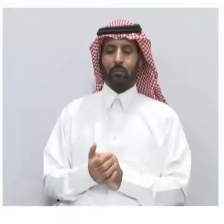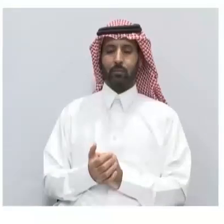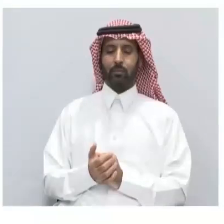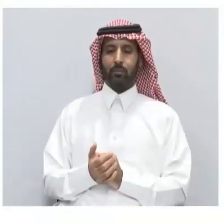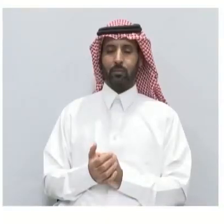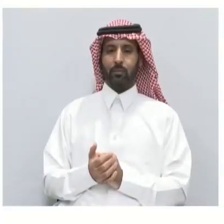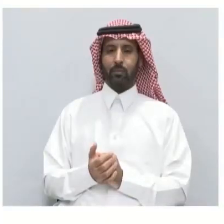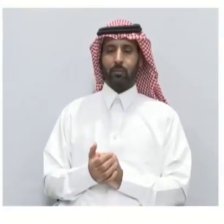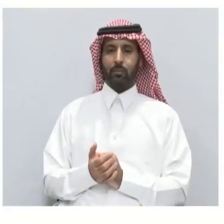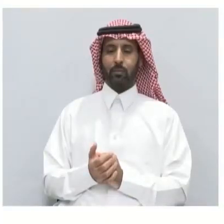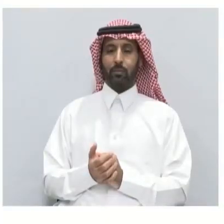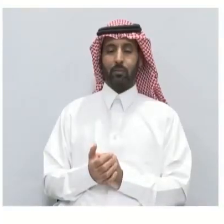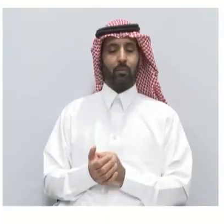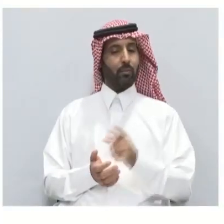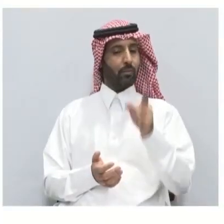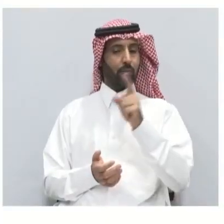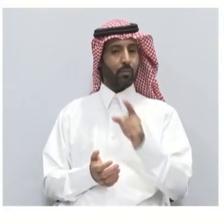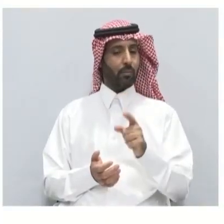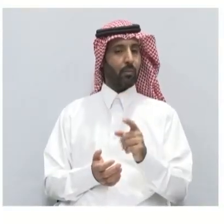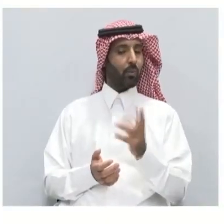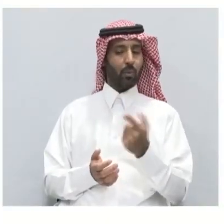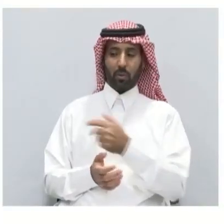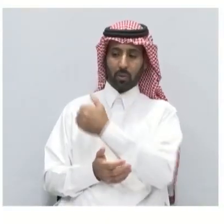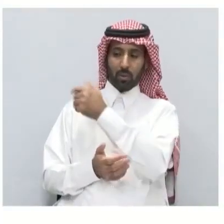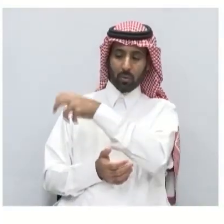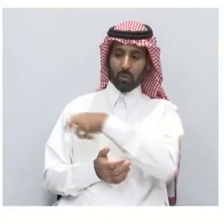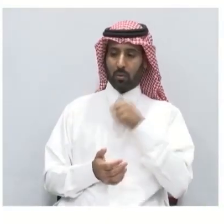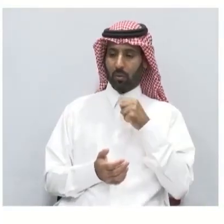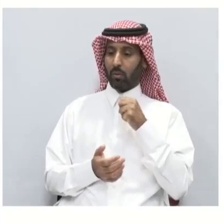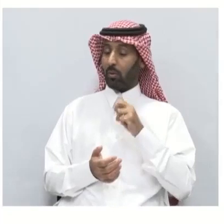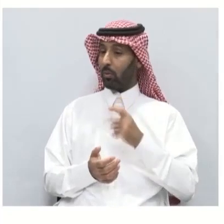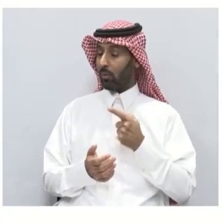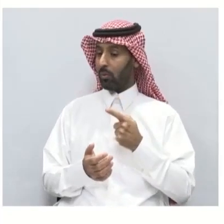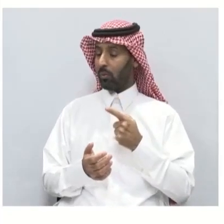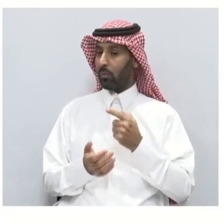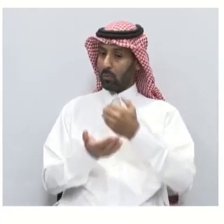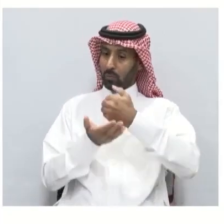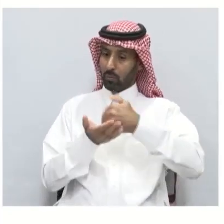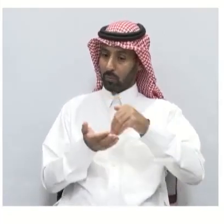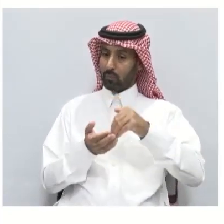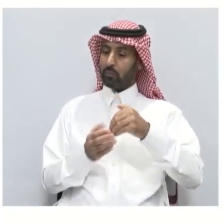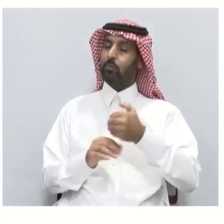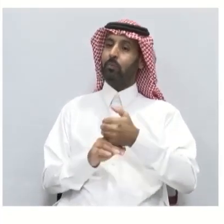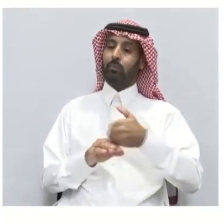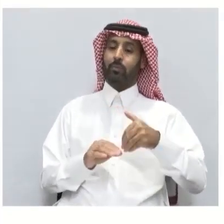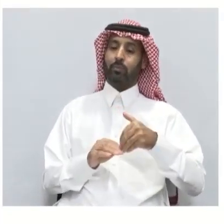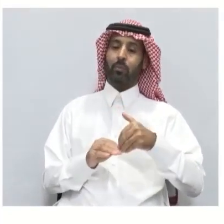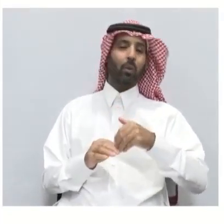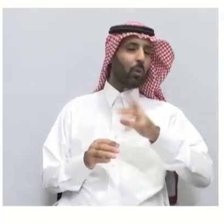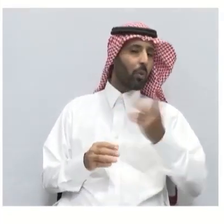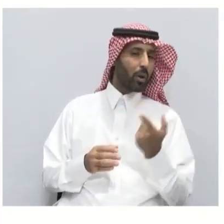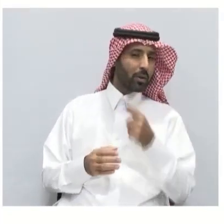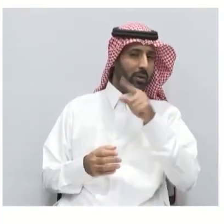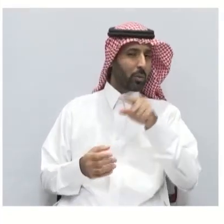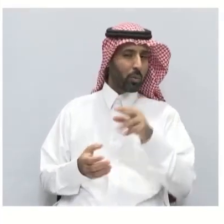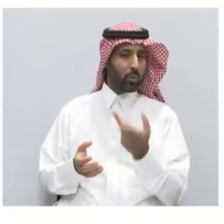So let's answer the questions. What did the criminal steal? Yes, it's very easy. He stole a credit card. What mistake did he